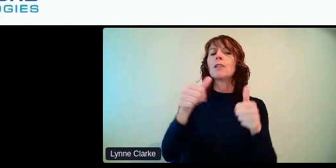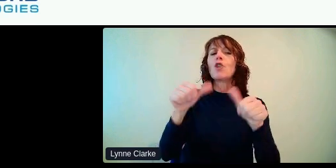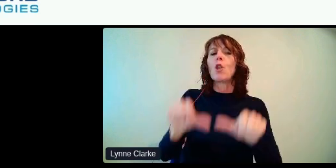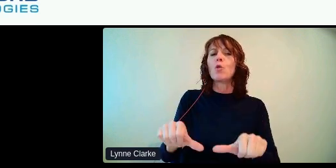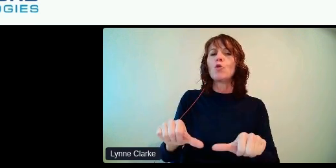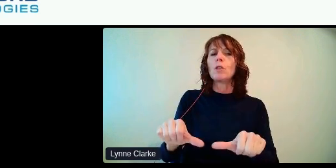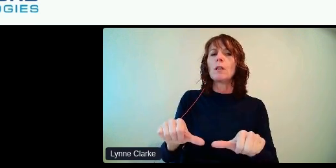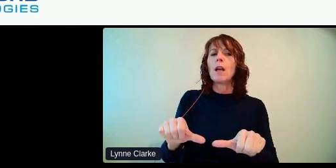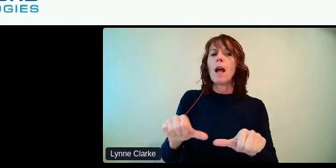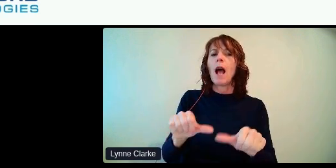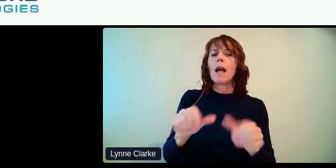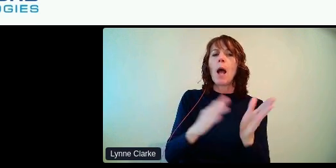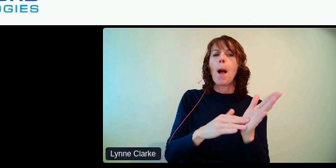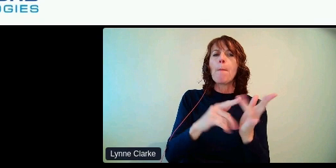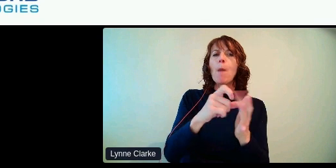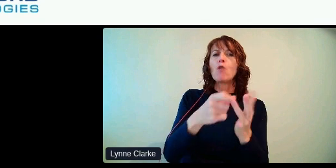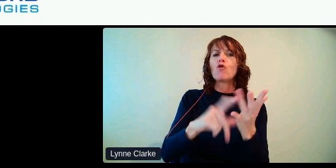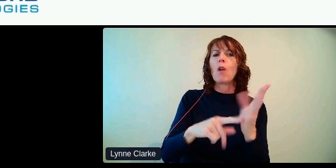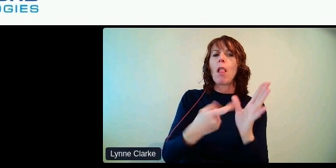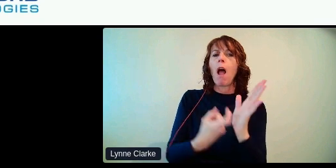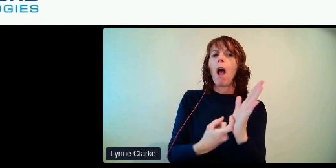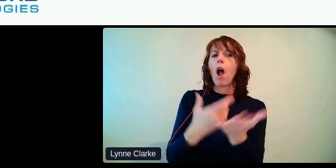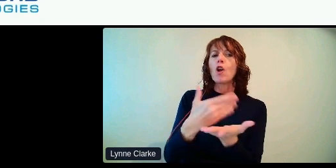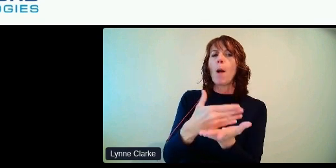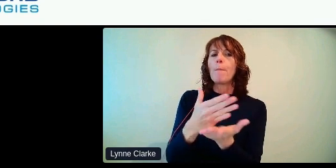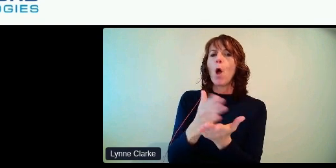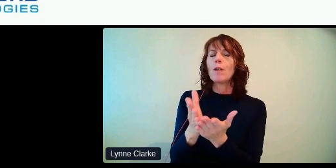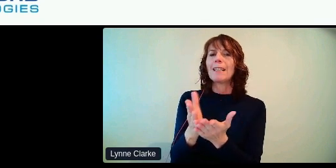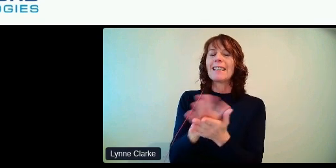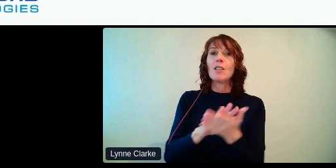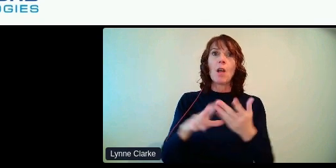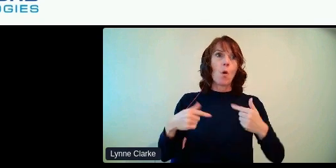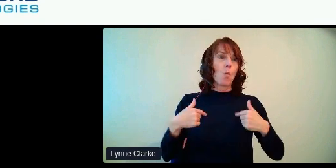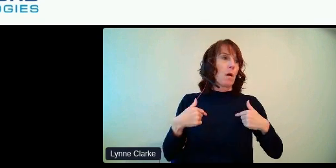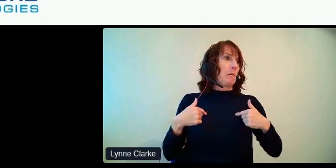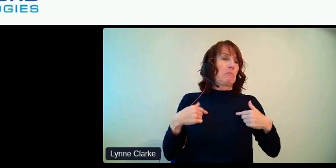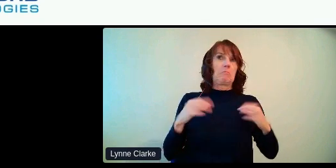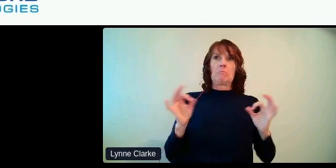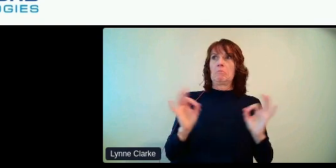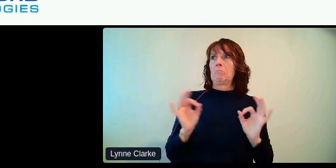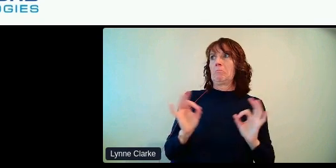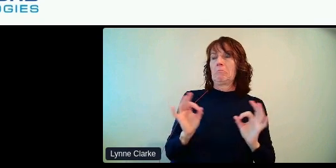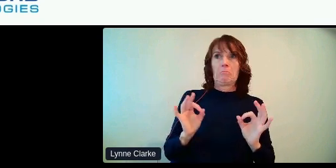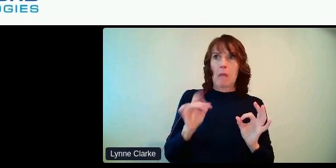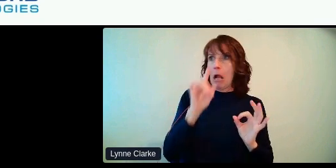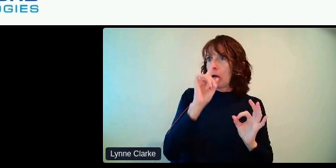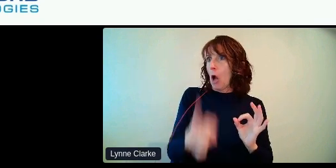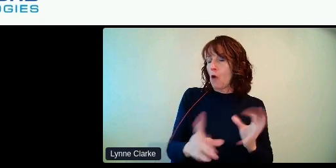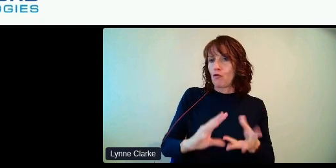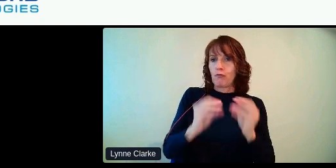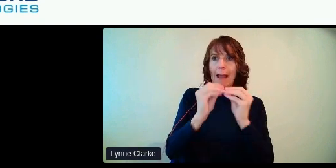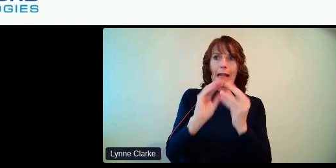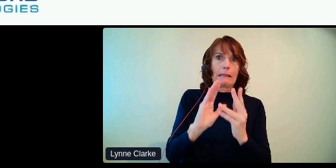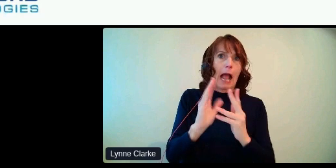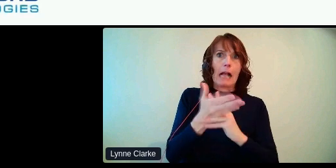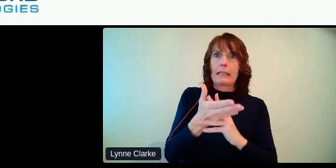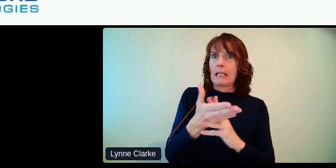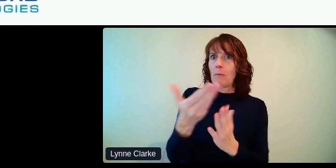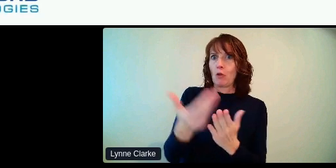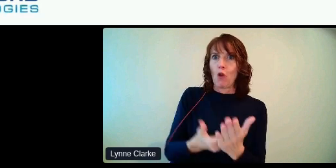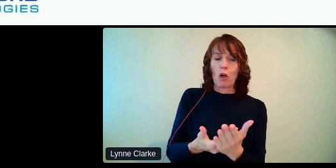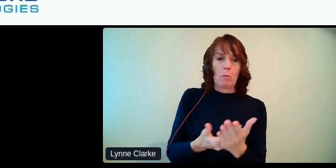modular components. So if you have no ability to create accessible documents, whether they're transactional or